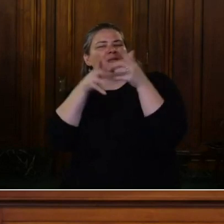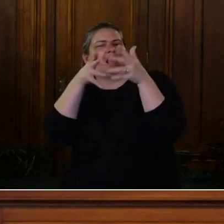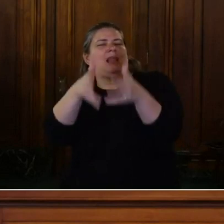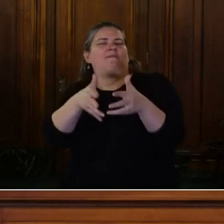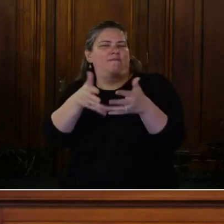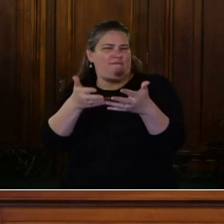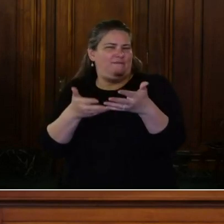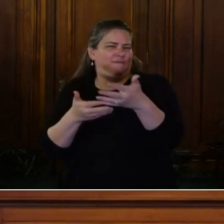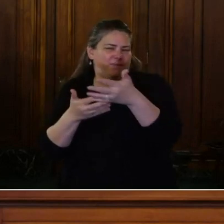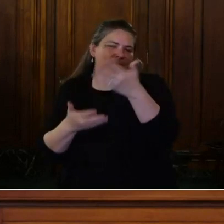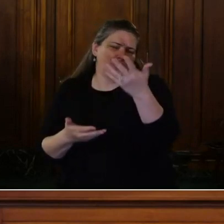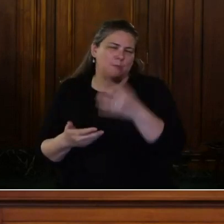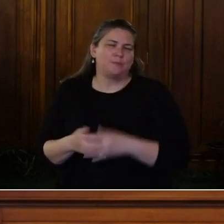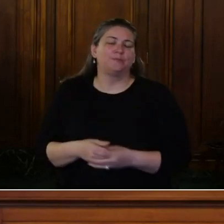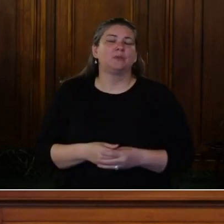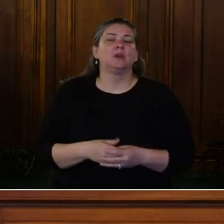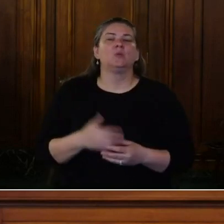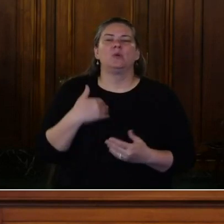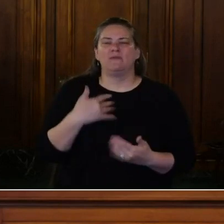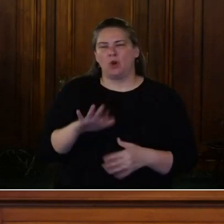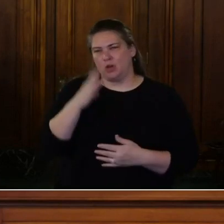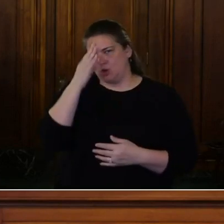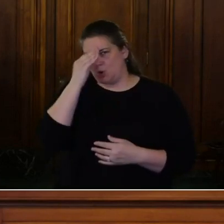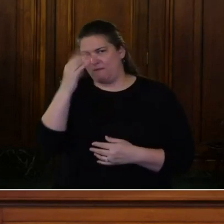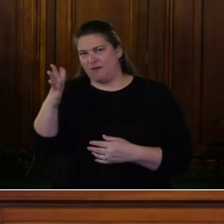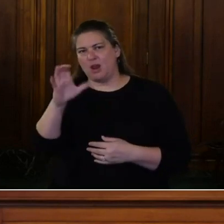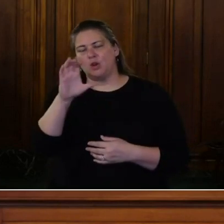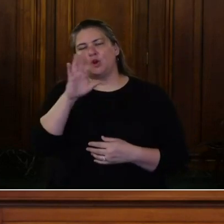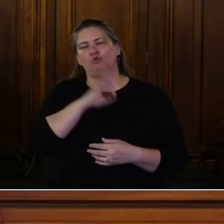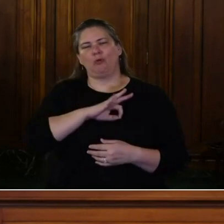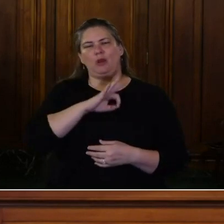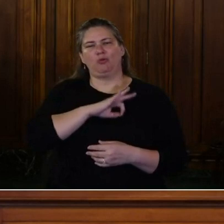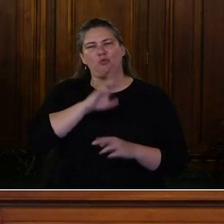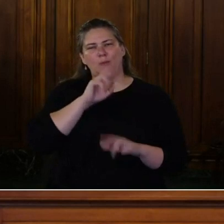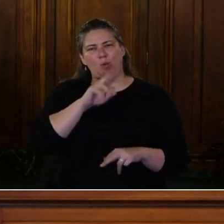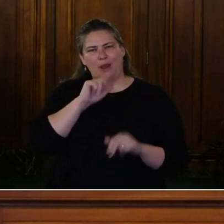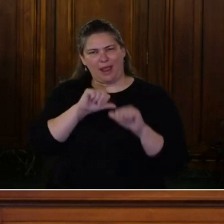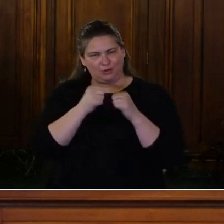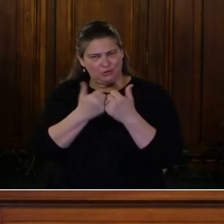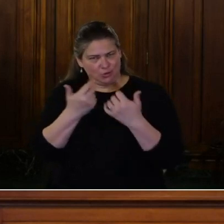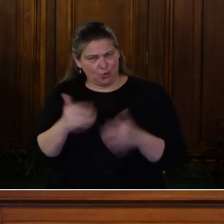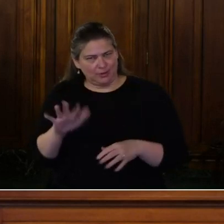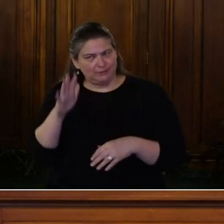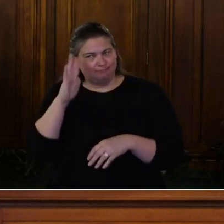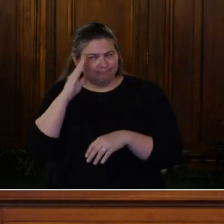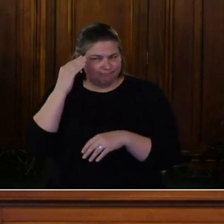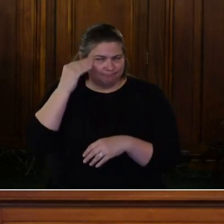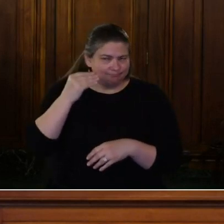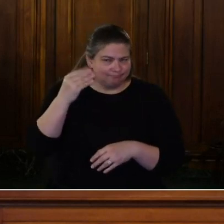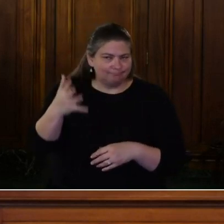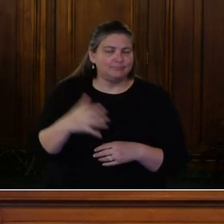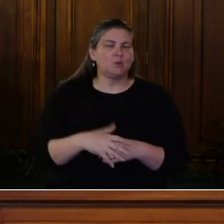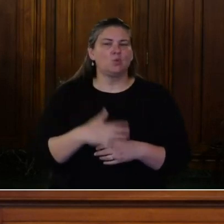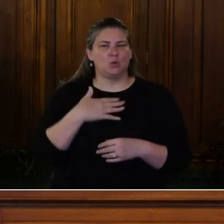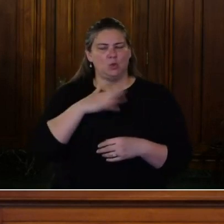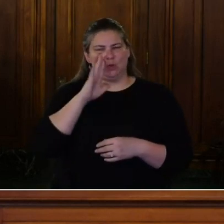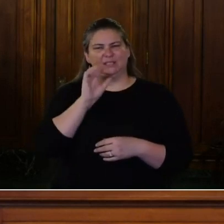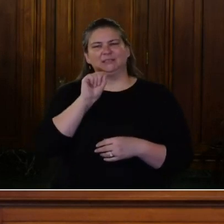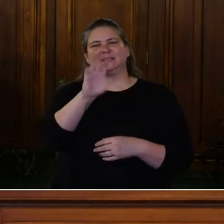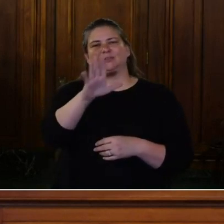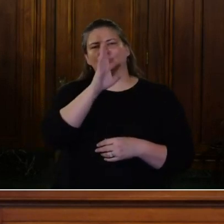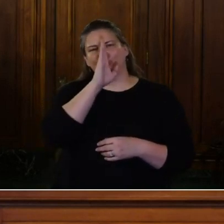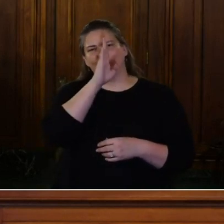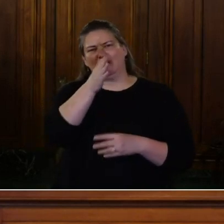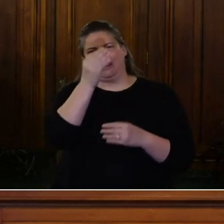have notified the major credit reporting agencies that this has happened, and we will be sending direct